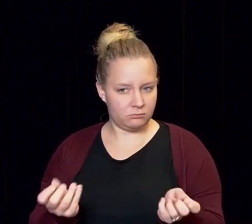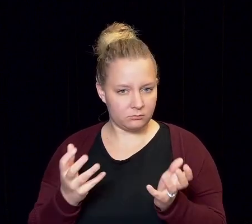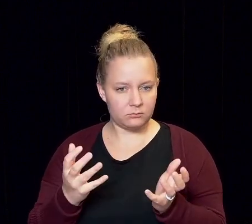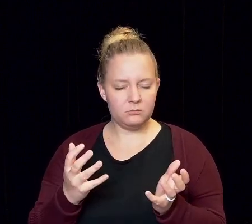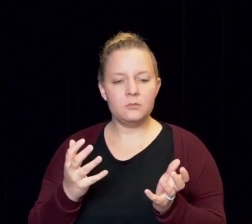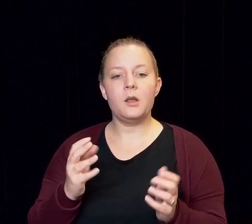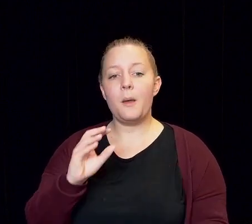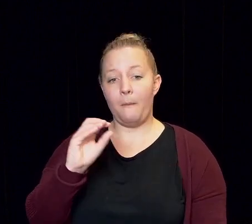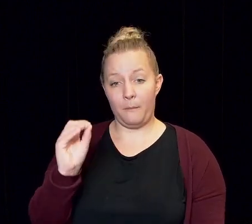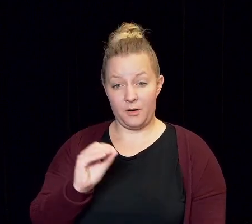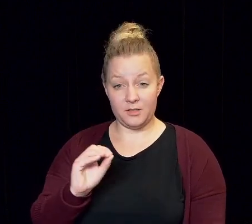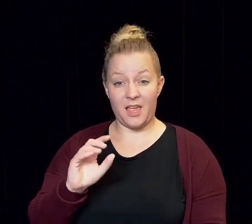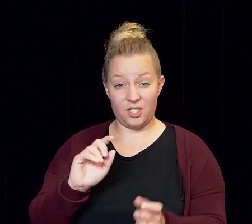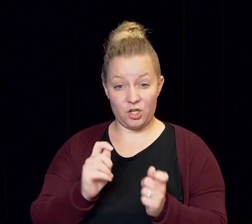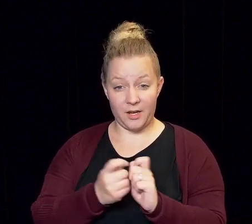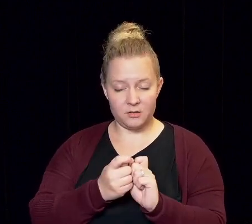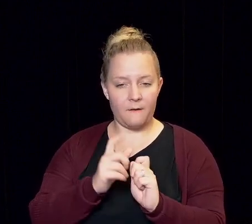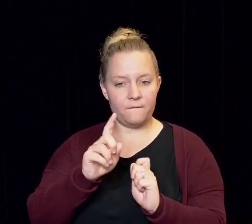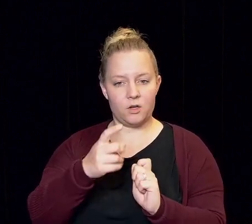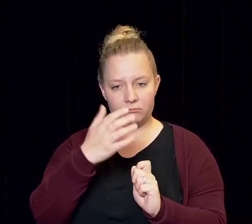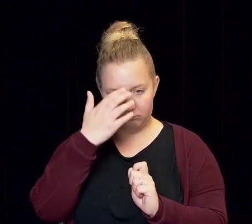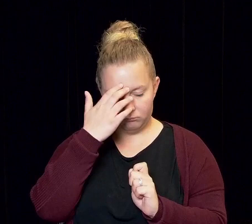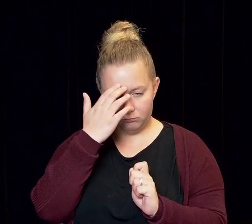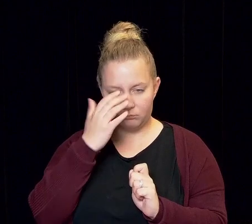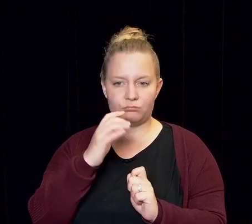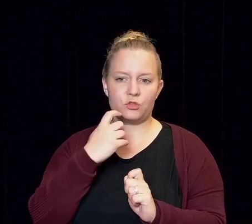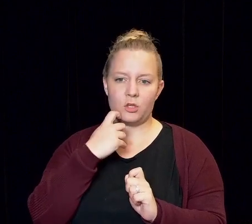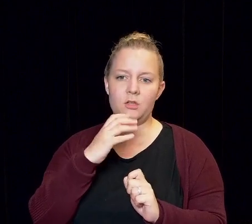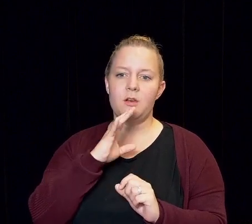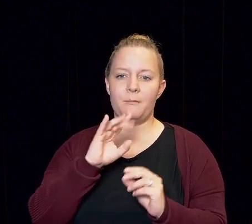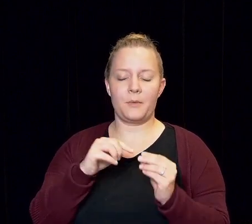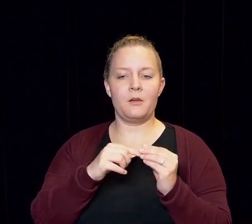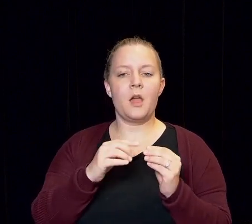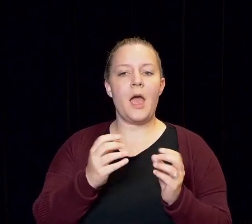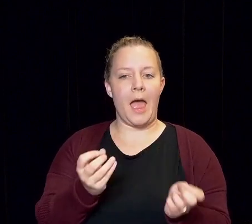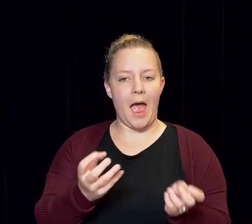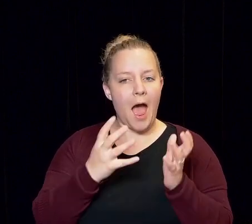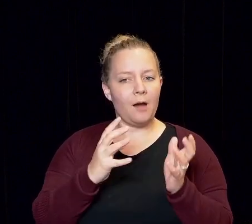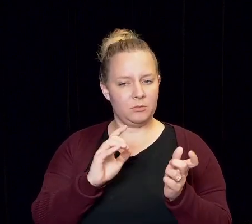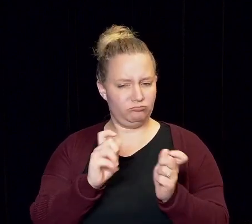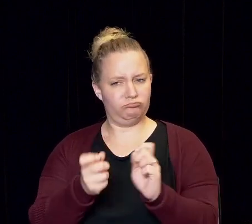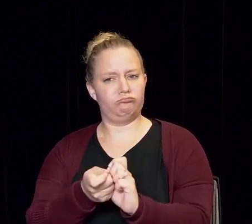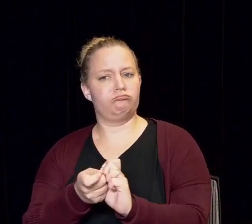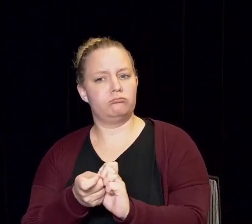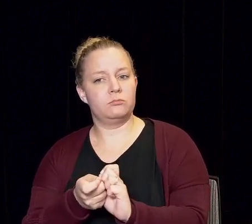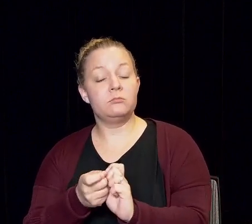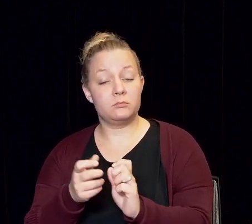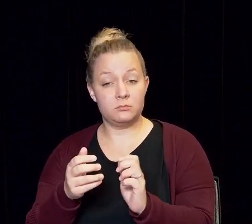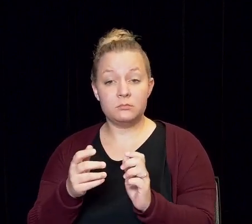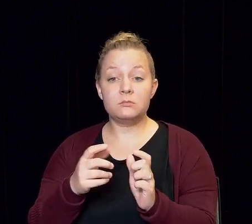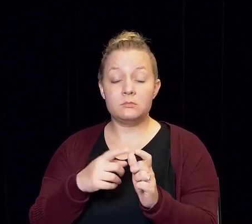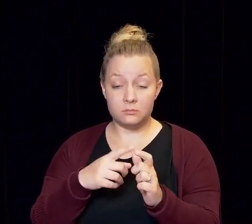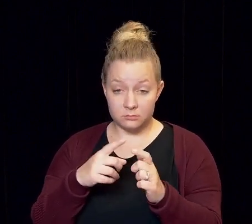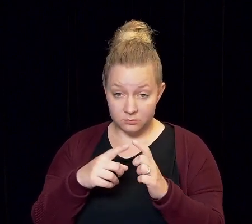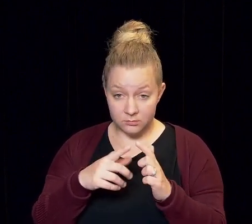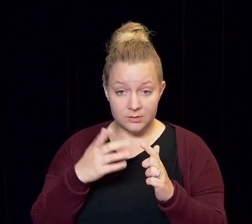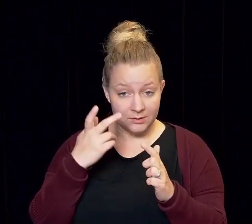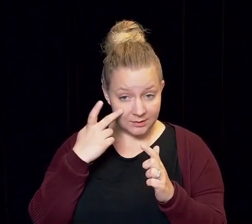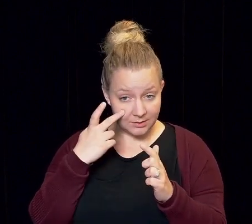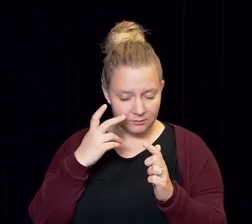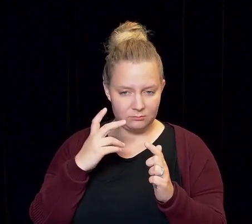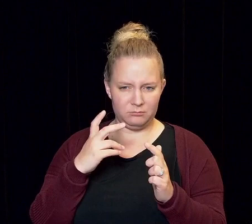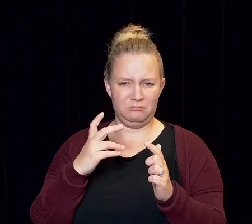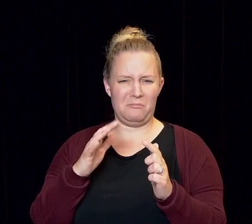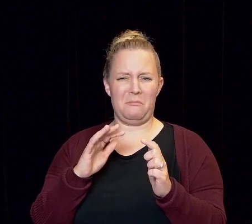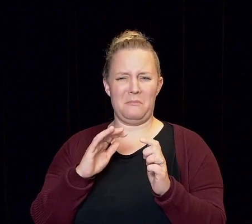look at percent of change, first you have to know, like what I just talked about, how much did it actually change by? And then to see how big of a